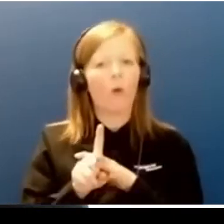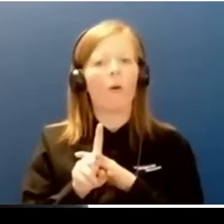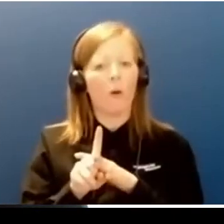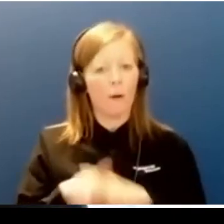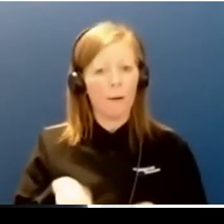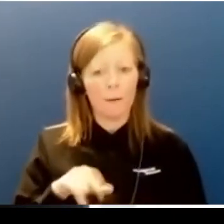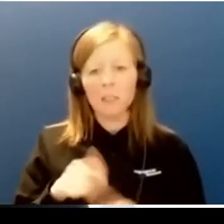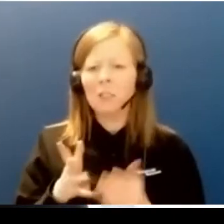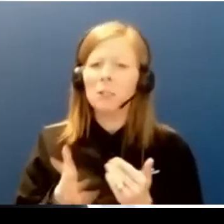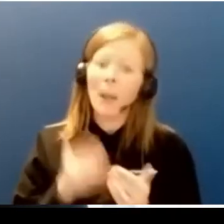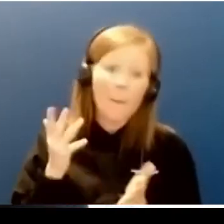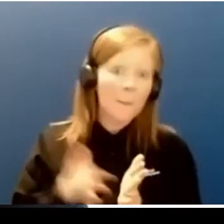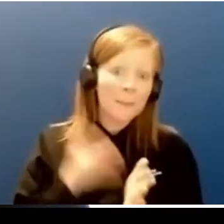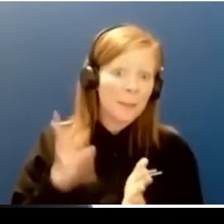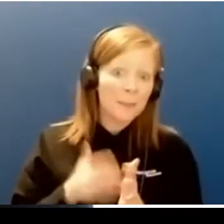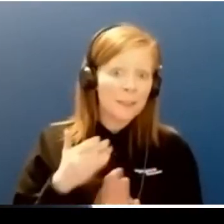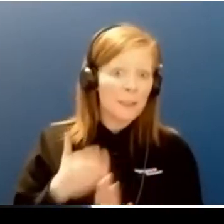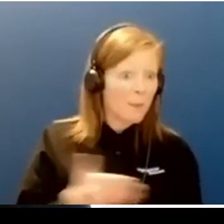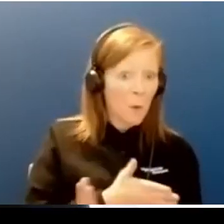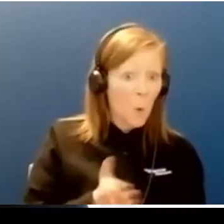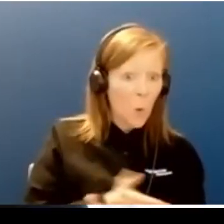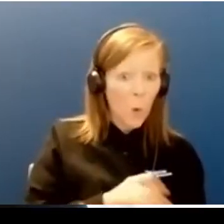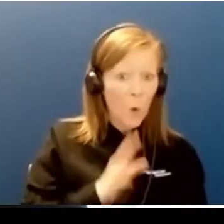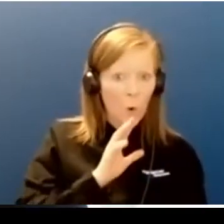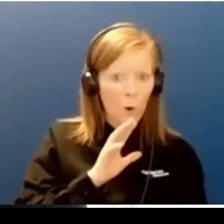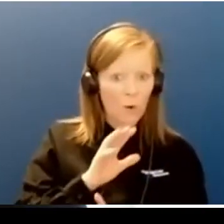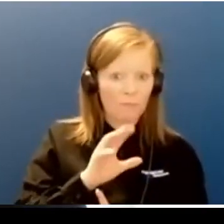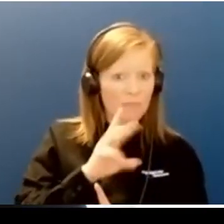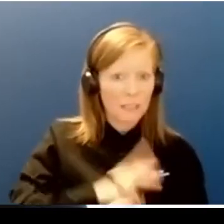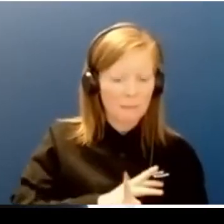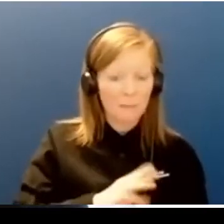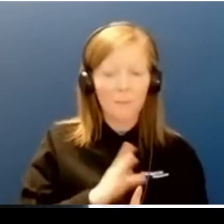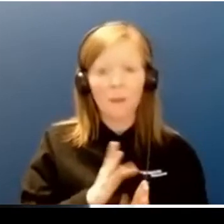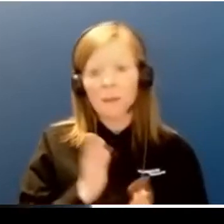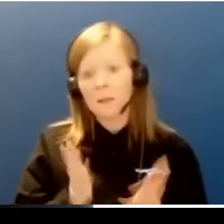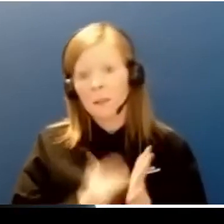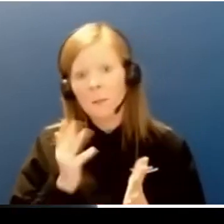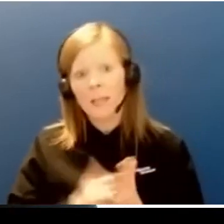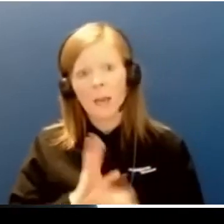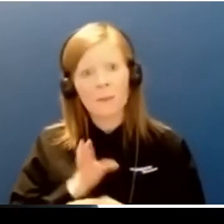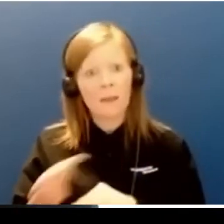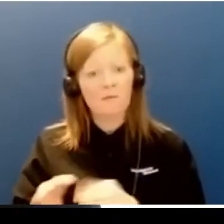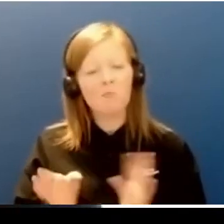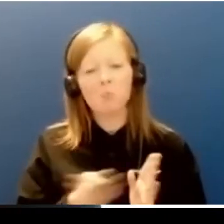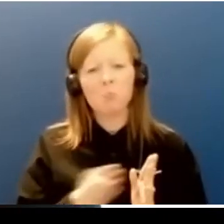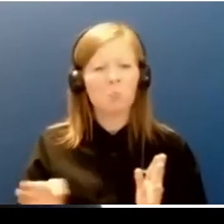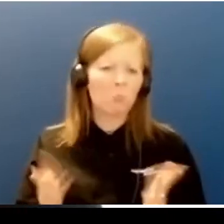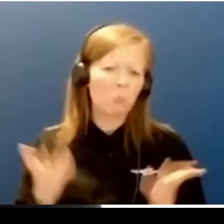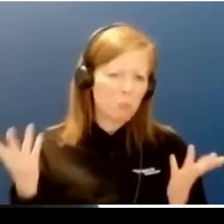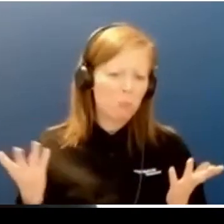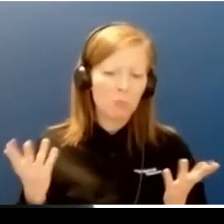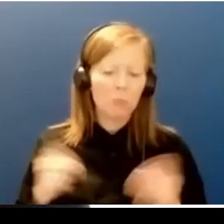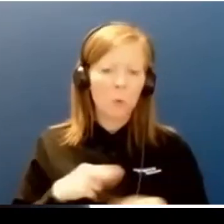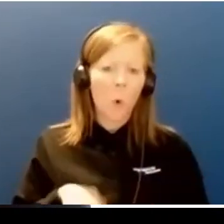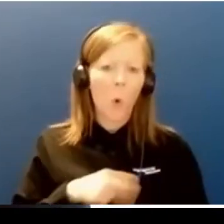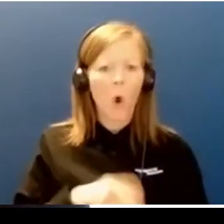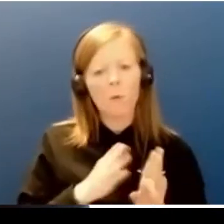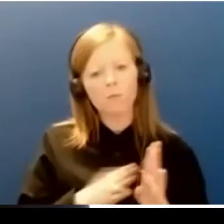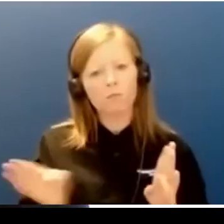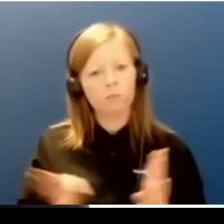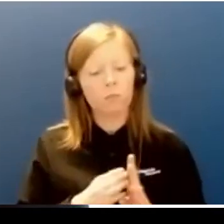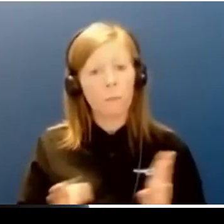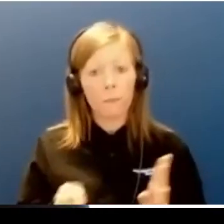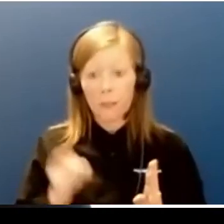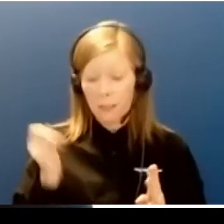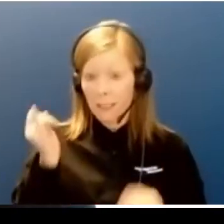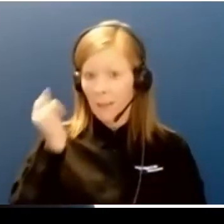earlier than that, sometimes later than that, without this being abnormal. But I would say that if a baby has